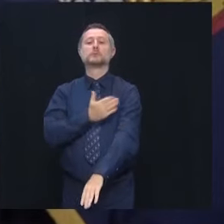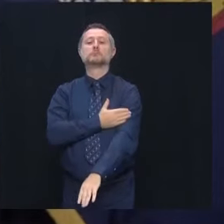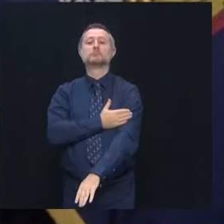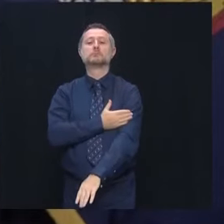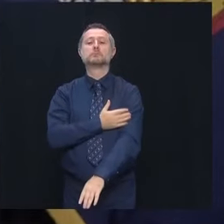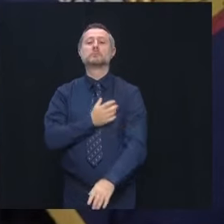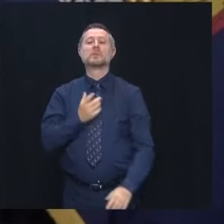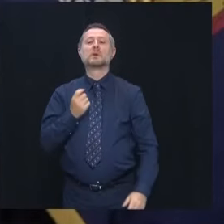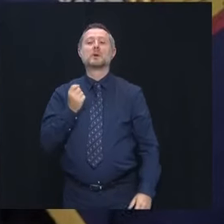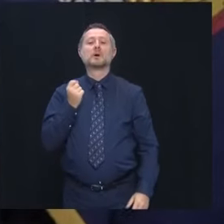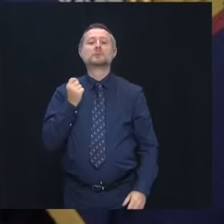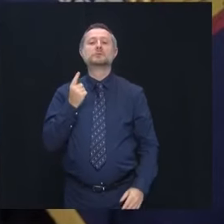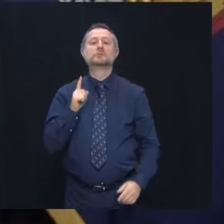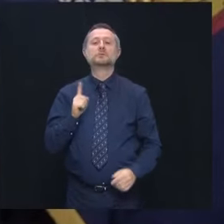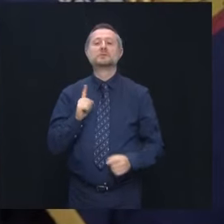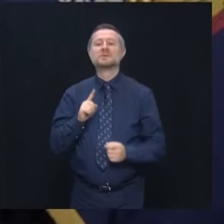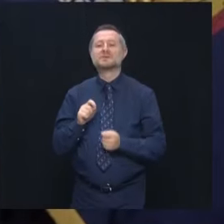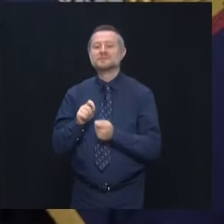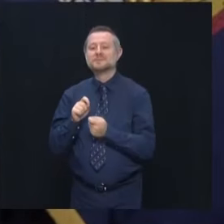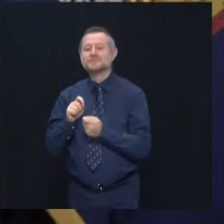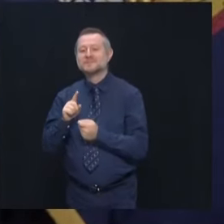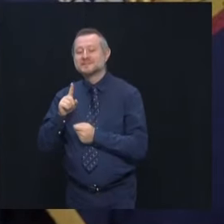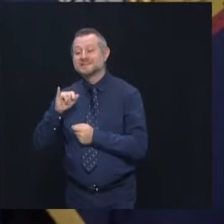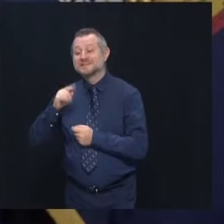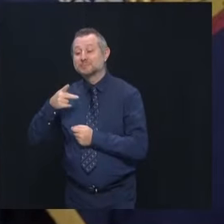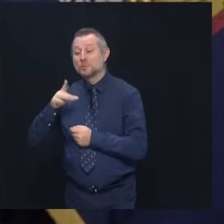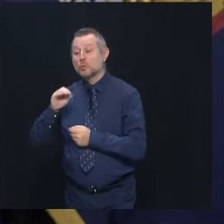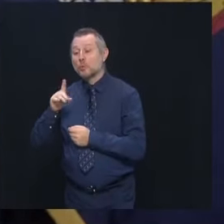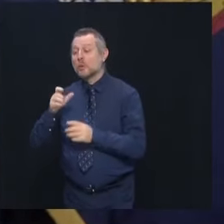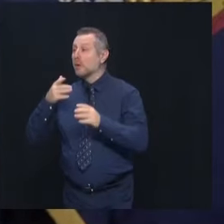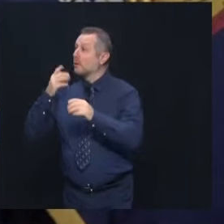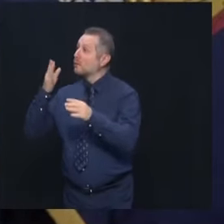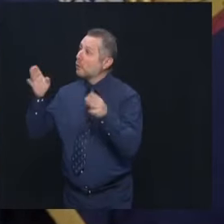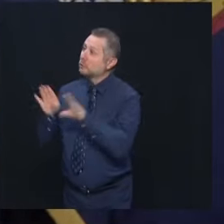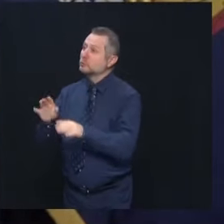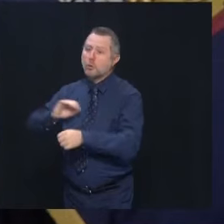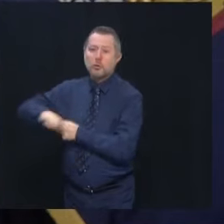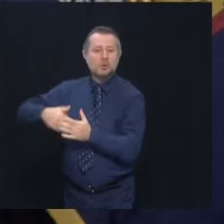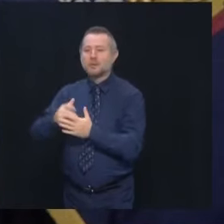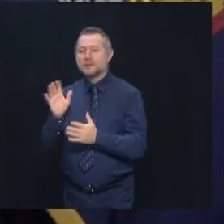template than a zip code. A zip code is not